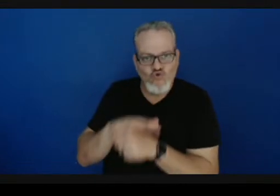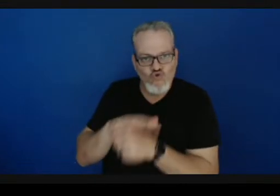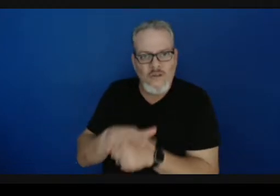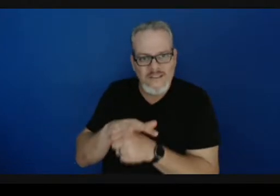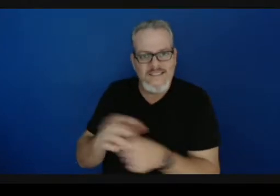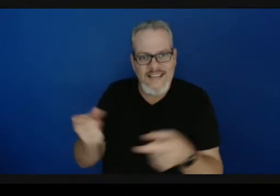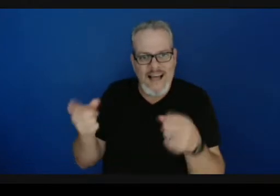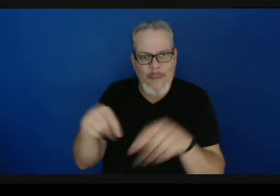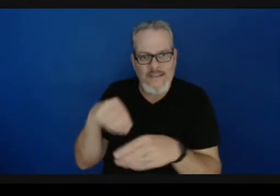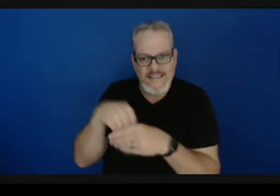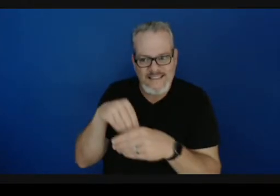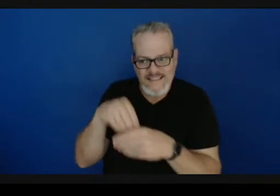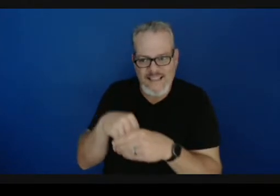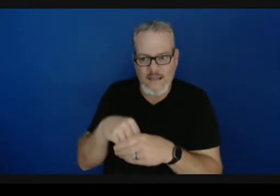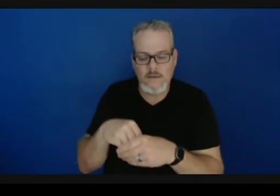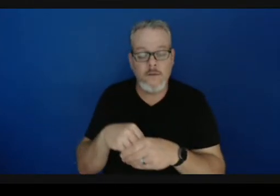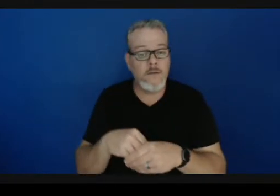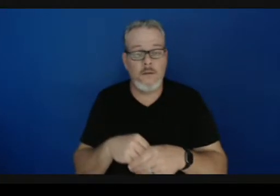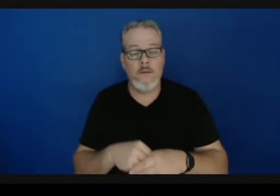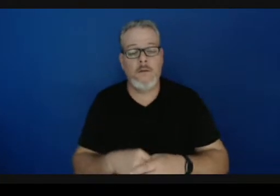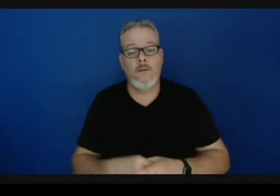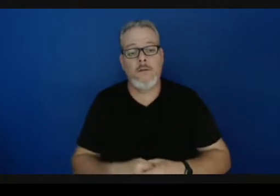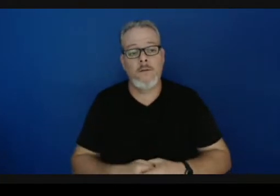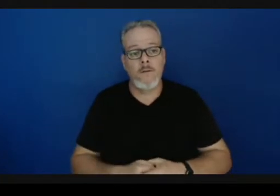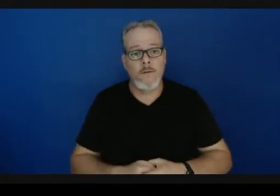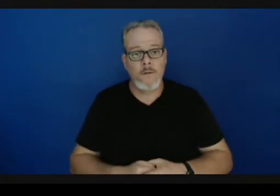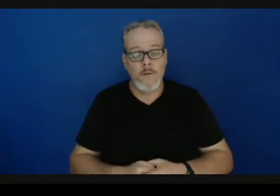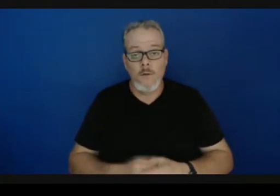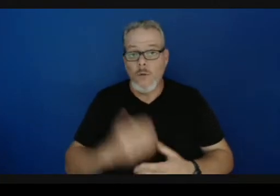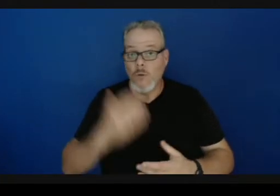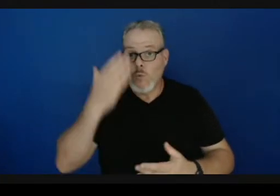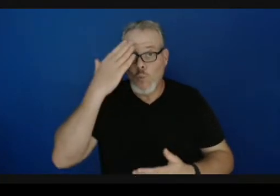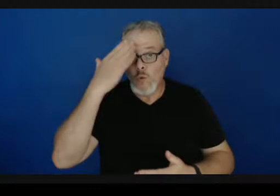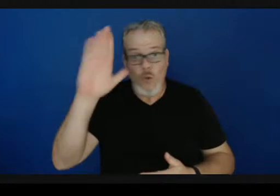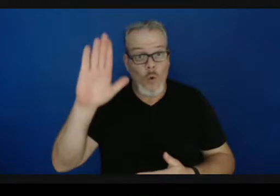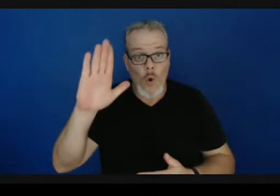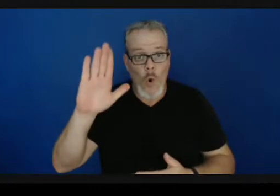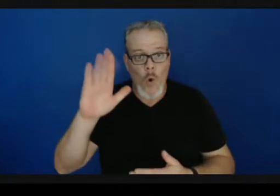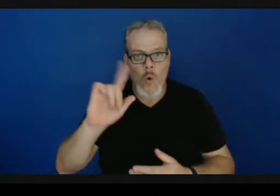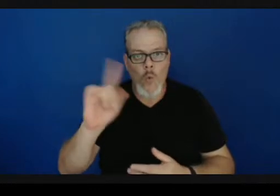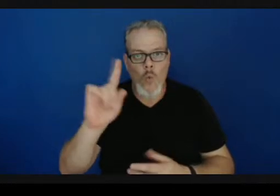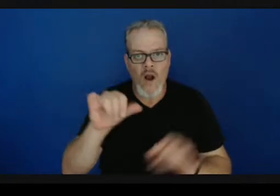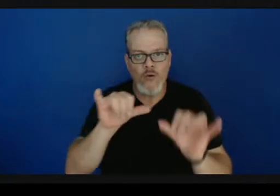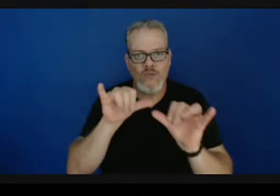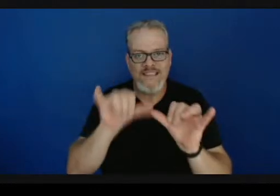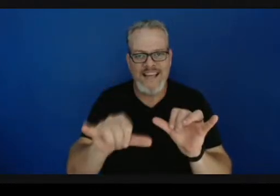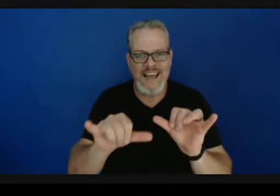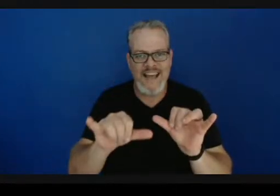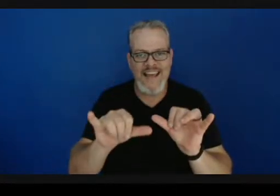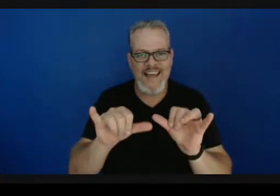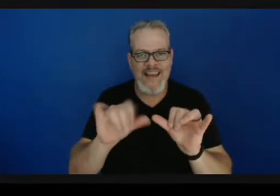erupted. What we don't know now is if it's going to remain in the summit or move down one of the rift zones.